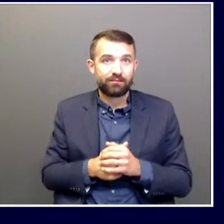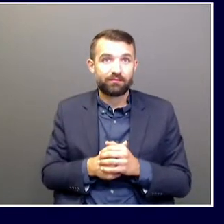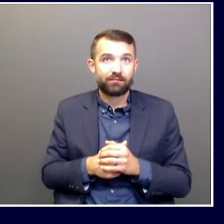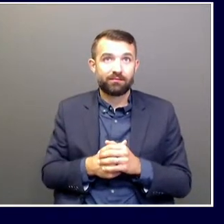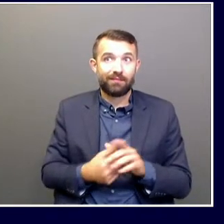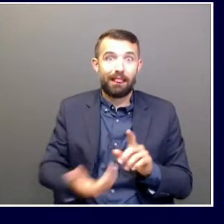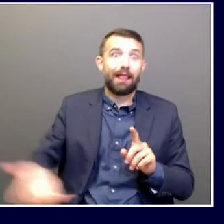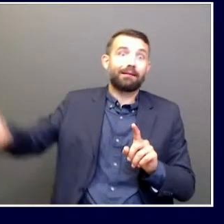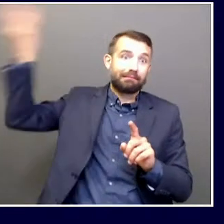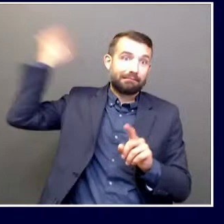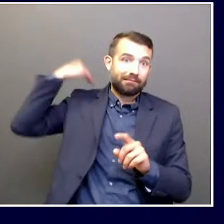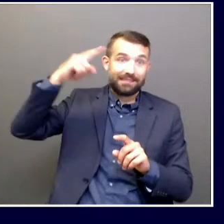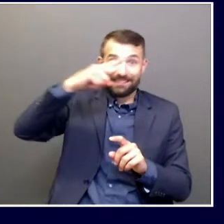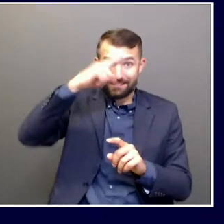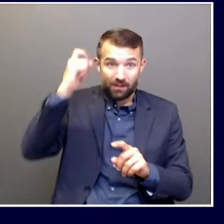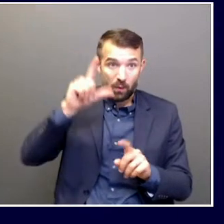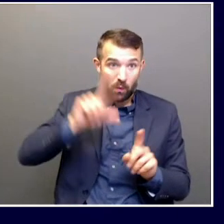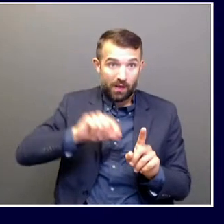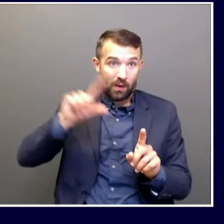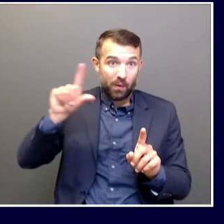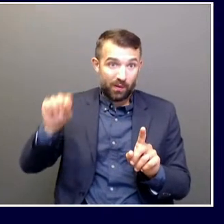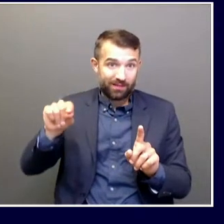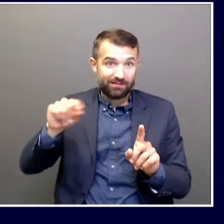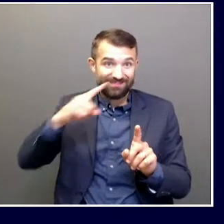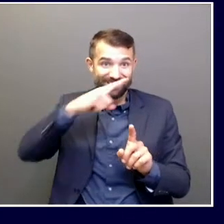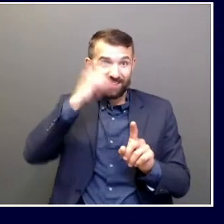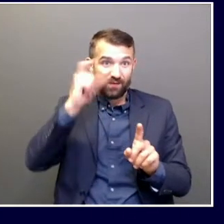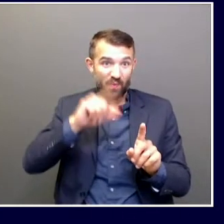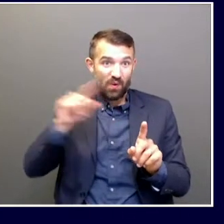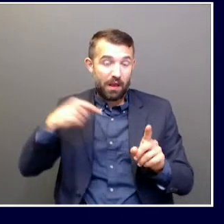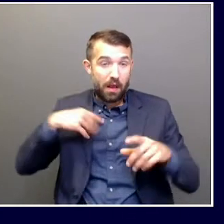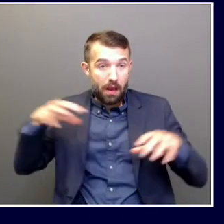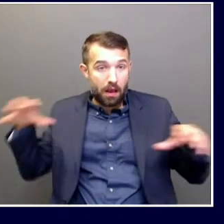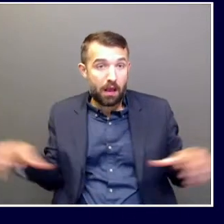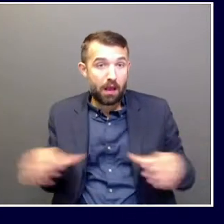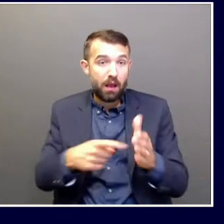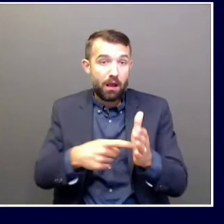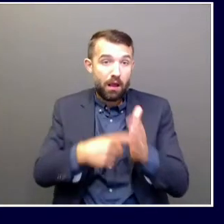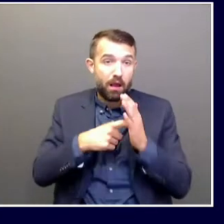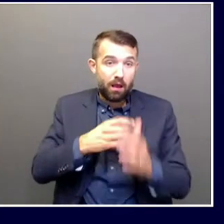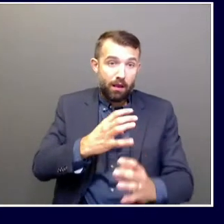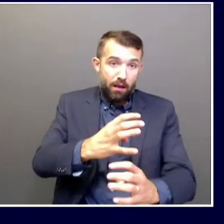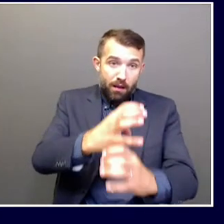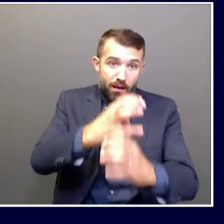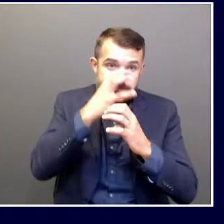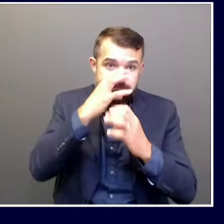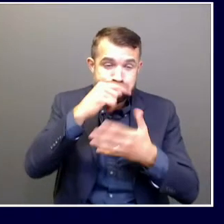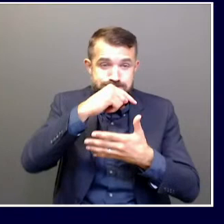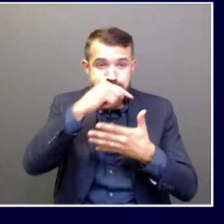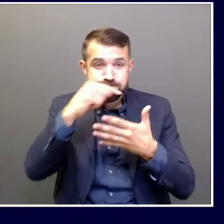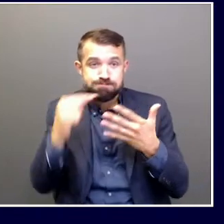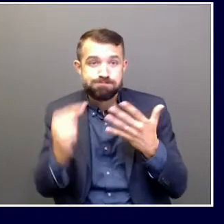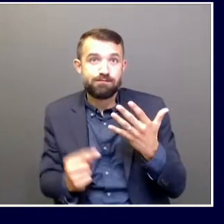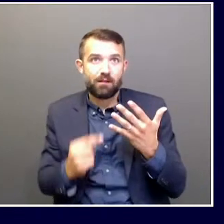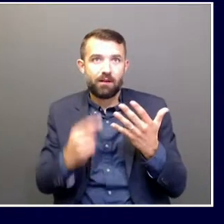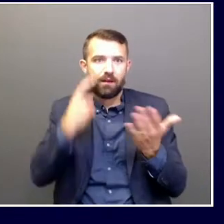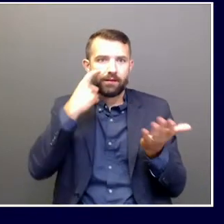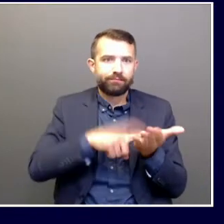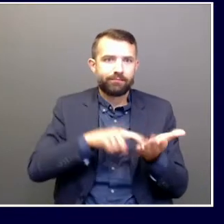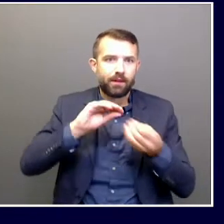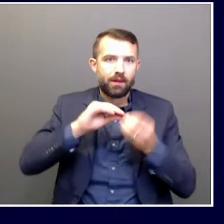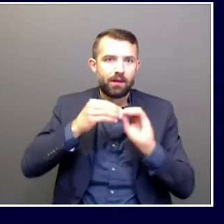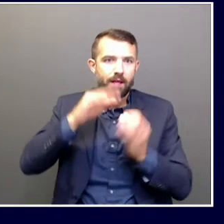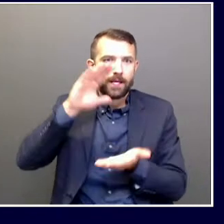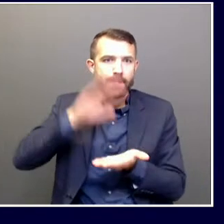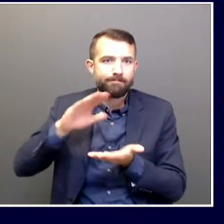people safe, and people came through and they did stay safe. And I think that data shows that people were conscientious about it.